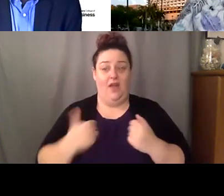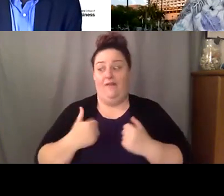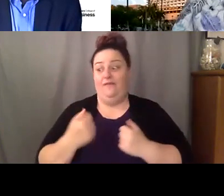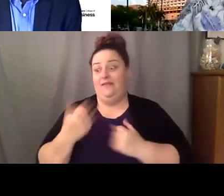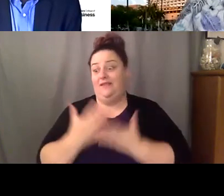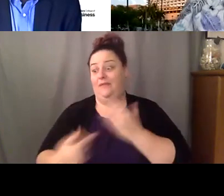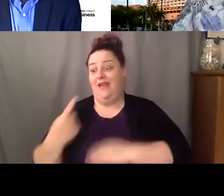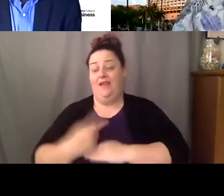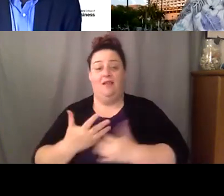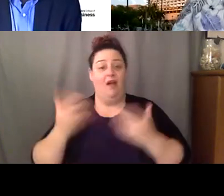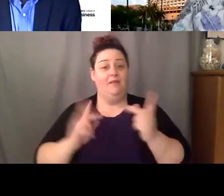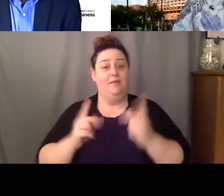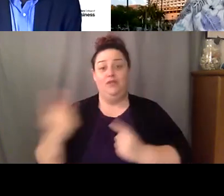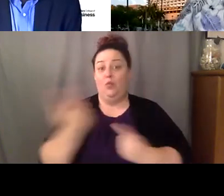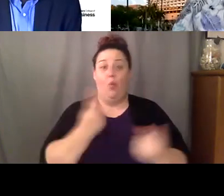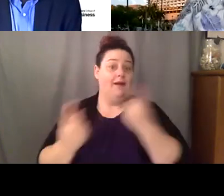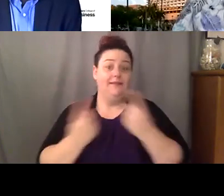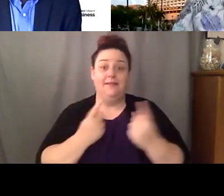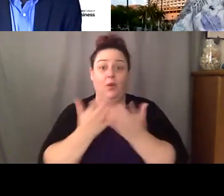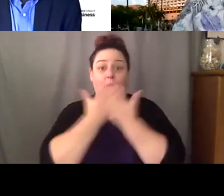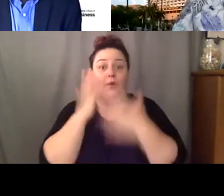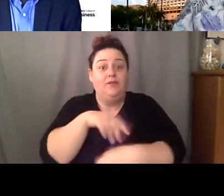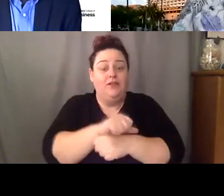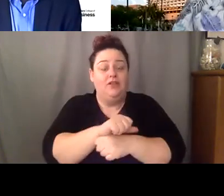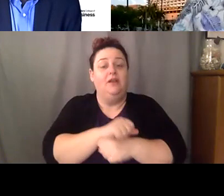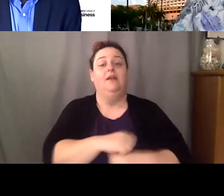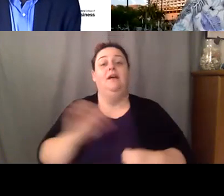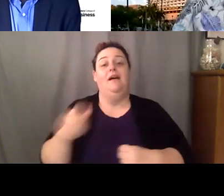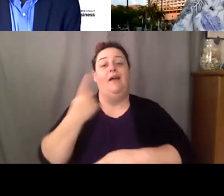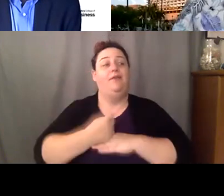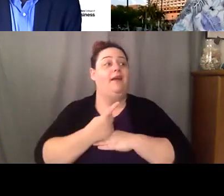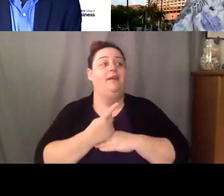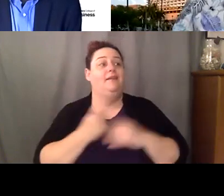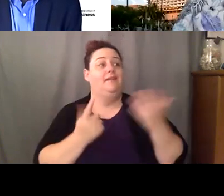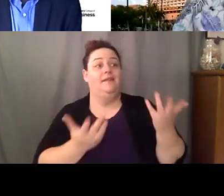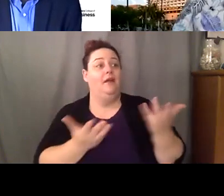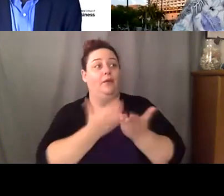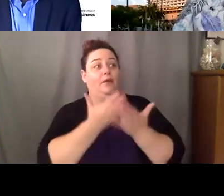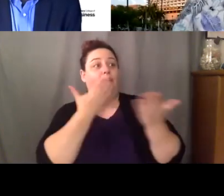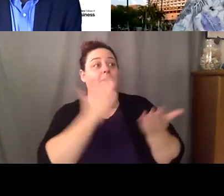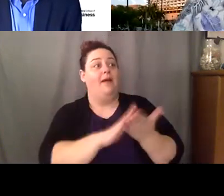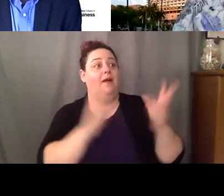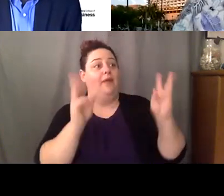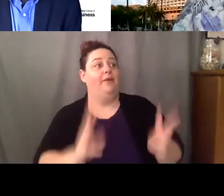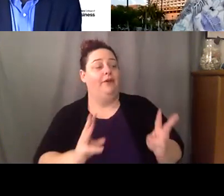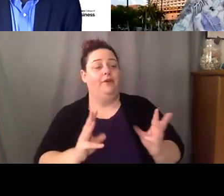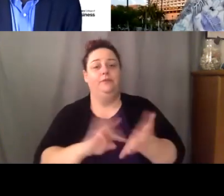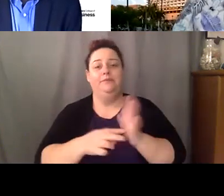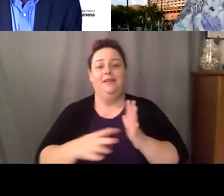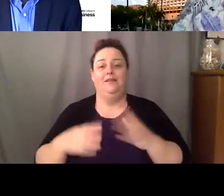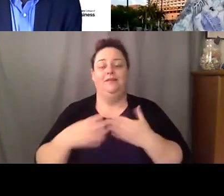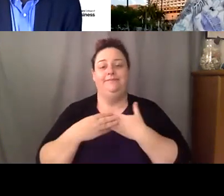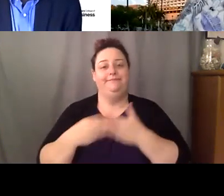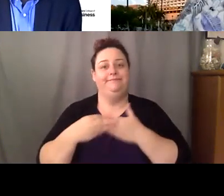there's a lot of walk-ins and some days where the forecast doesn't come together. So you have to be flexible on where